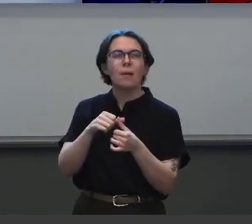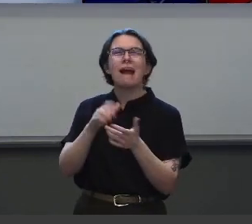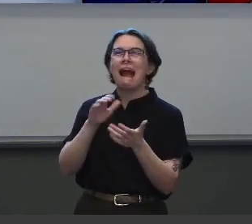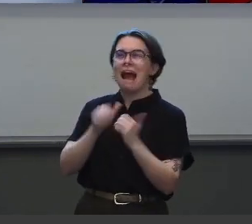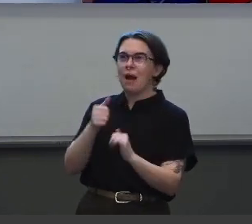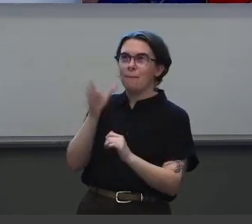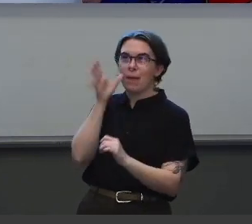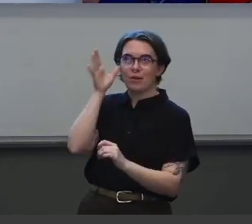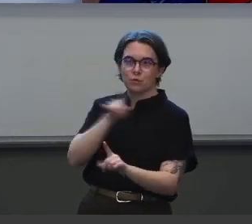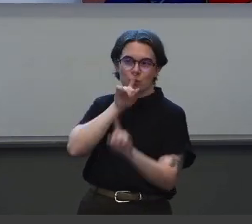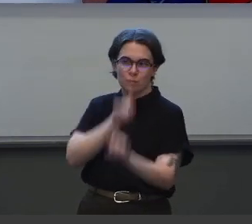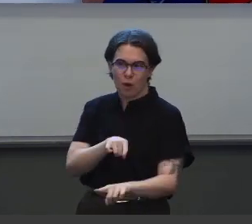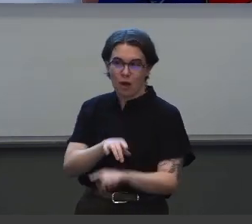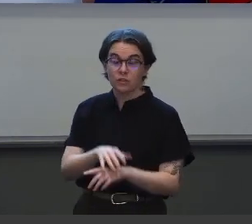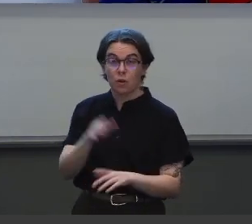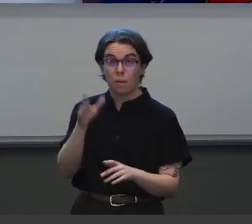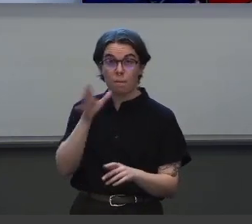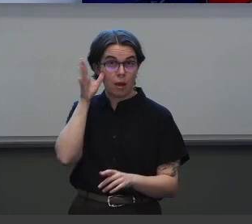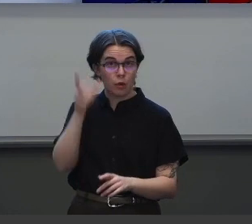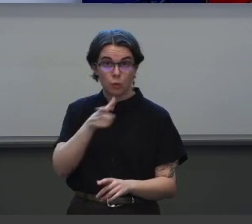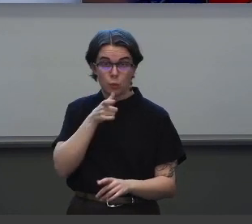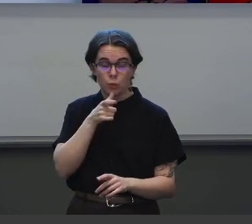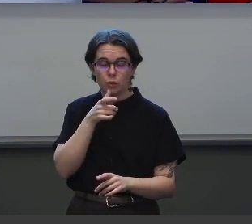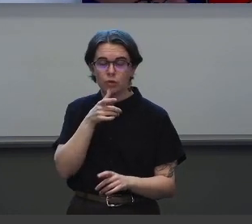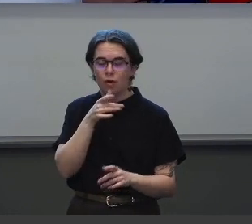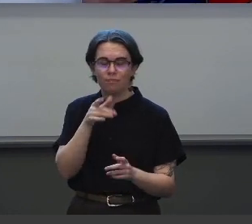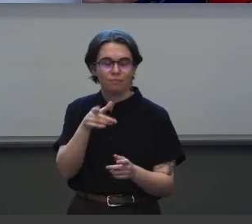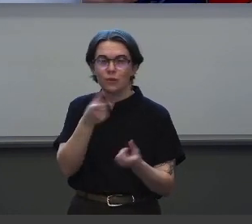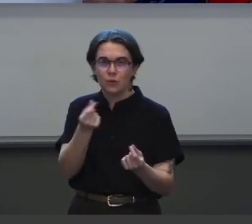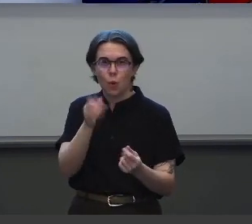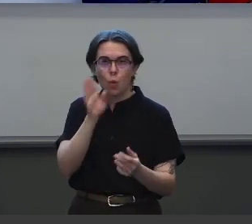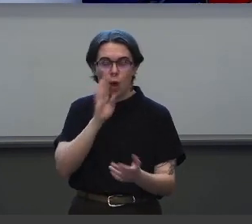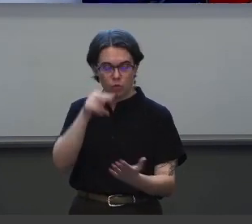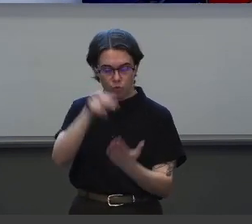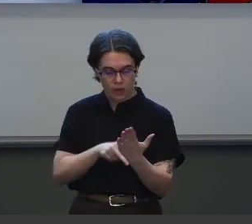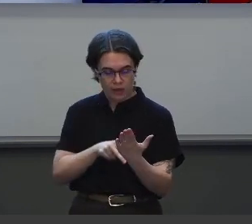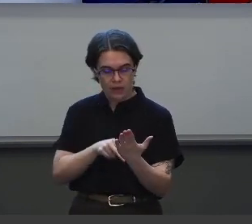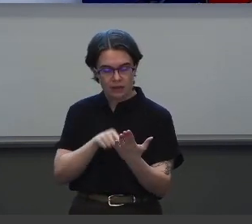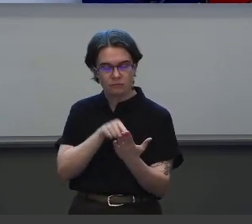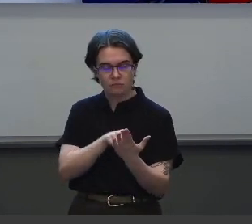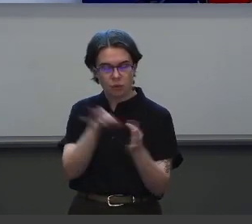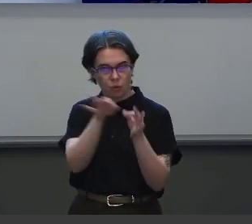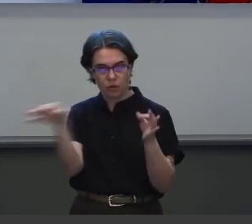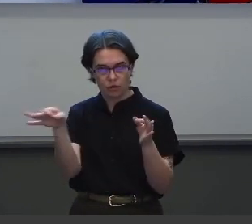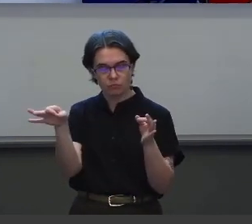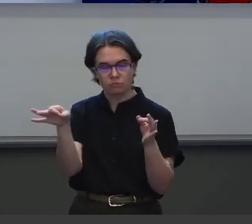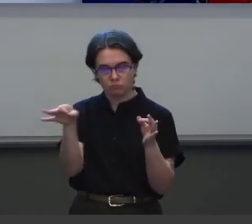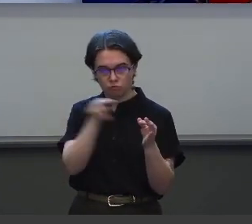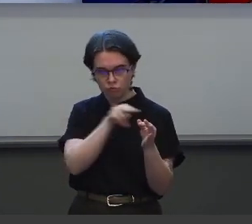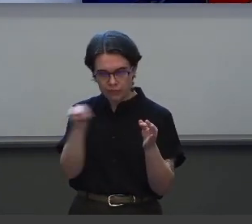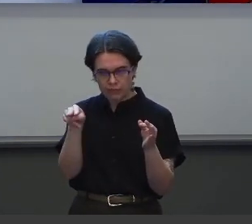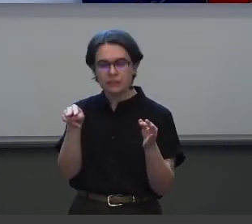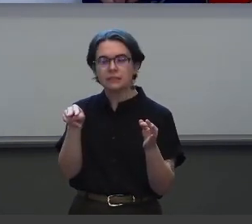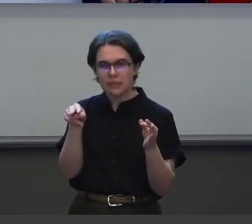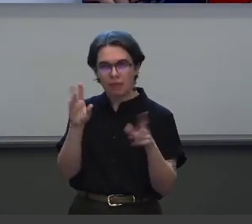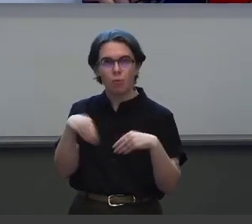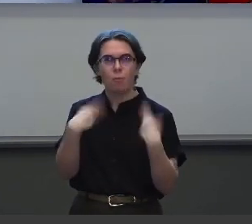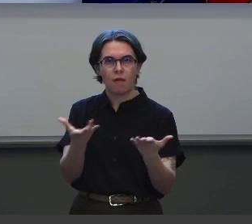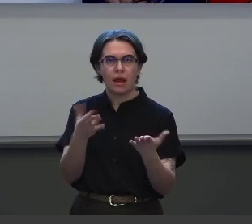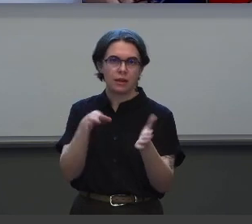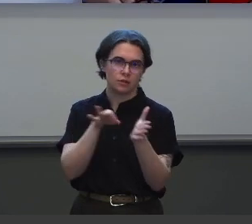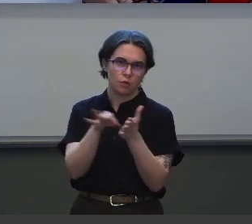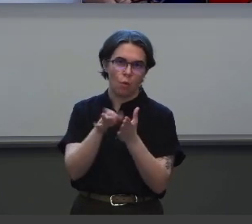So after they read each of the questions, they score each question based on whether their child